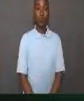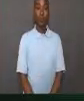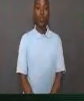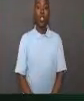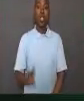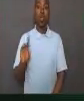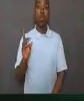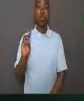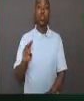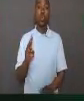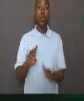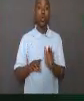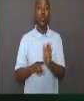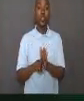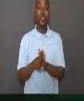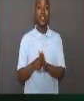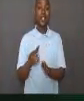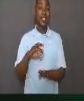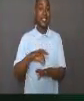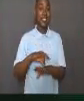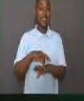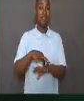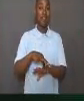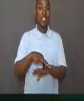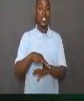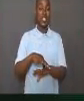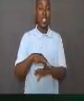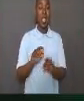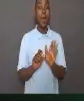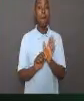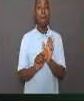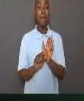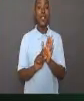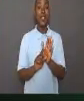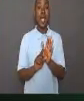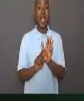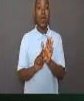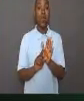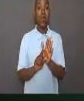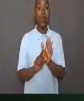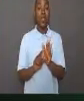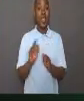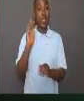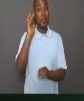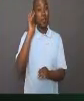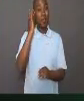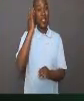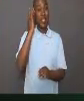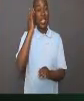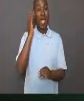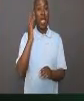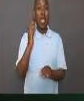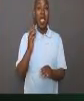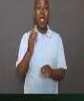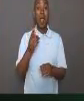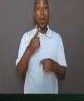Tapeworm infection is an example of a disease